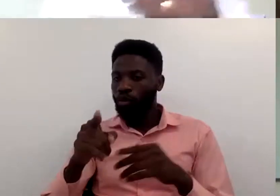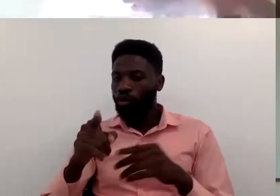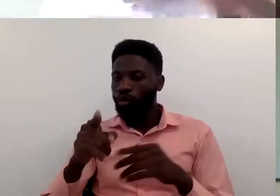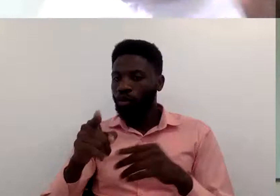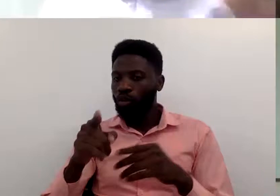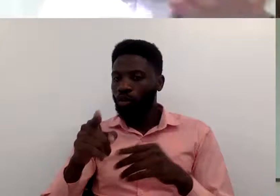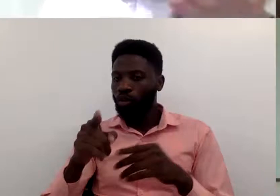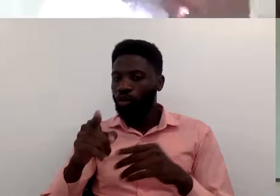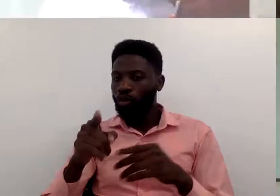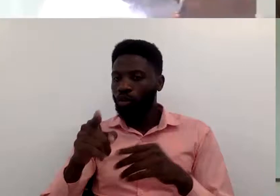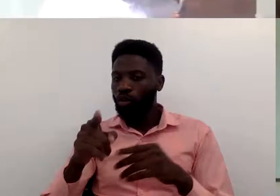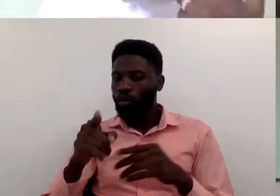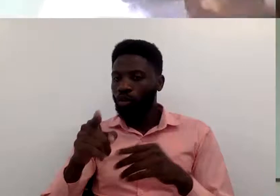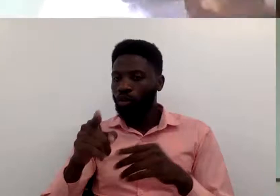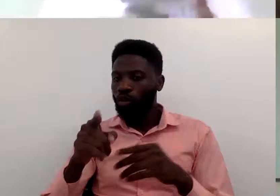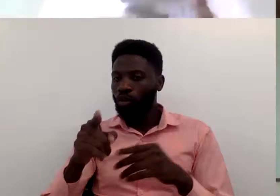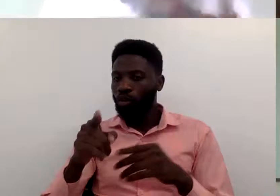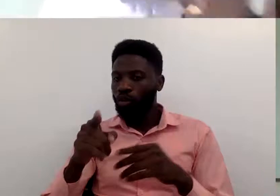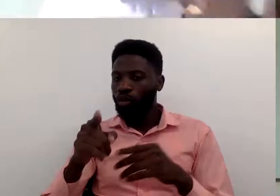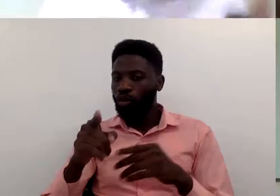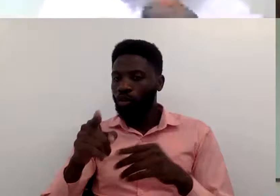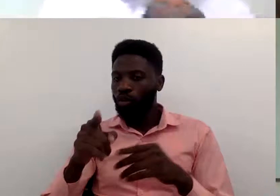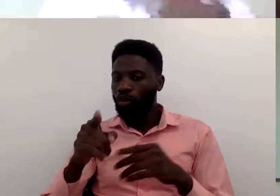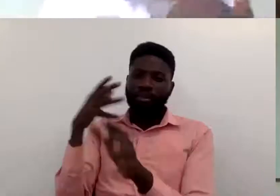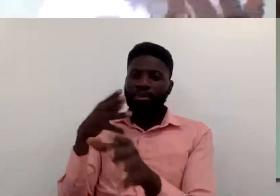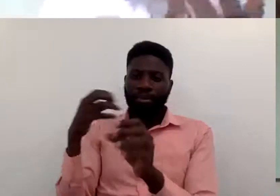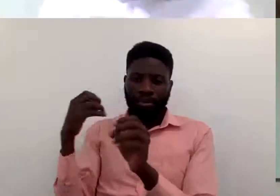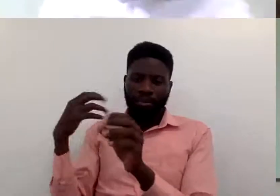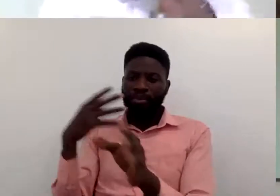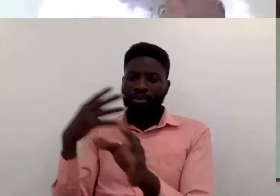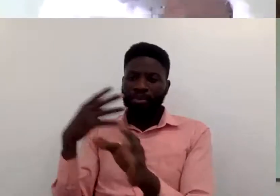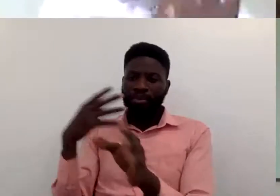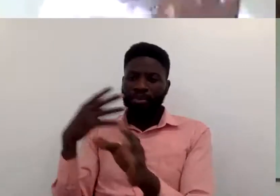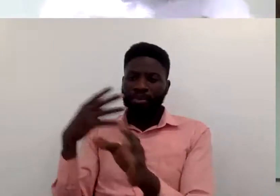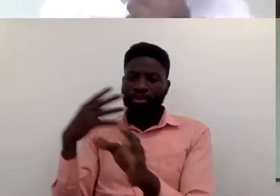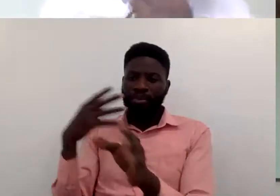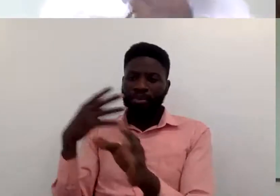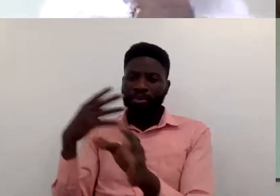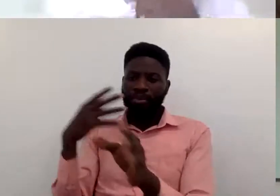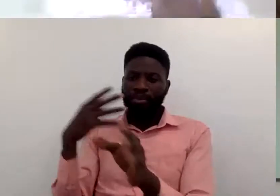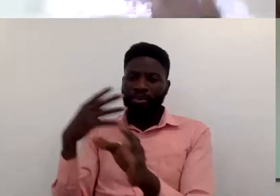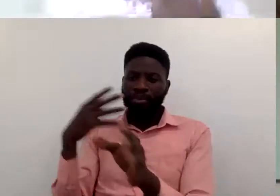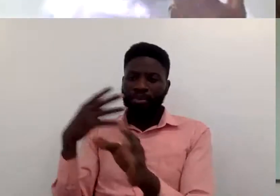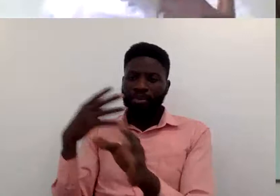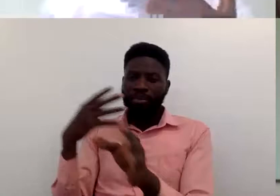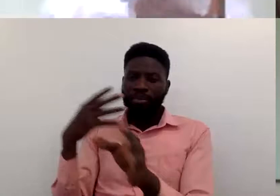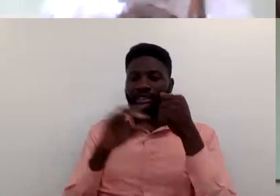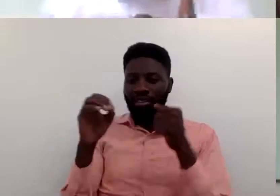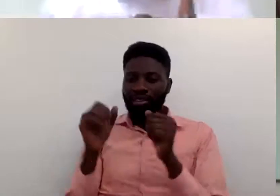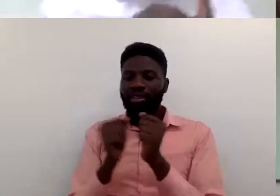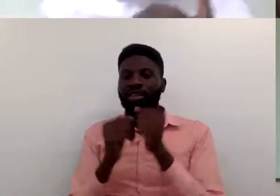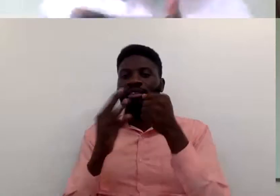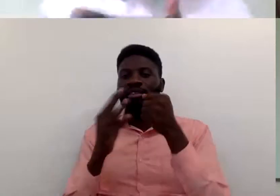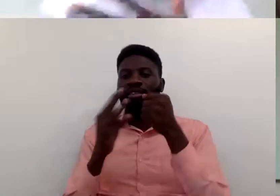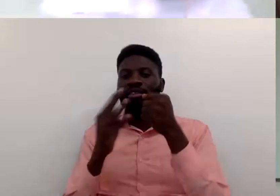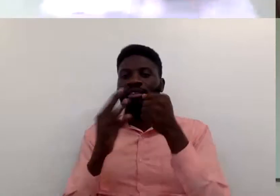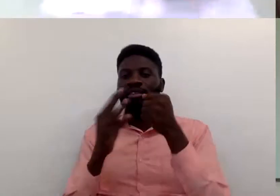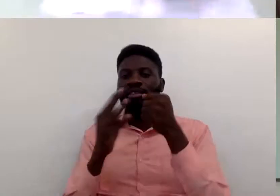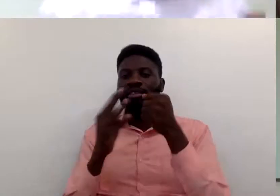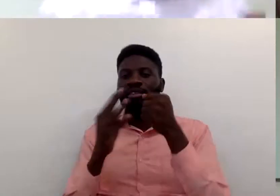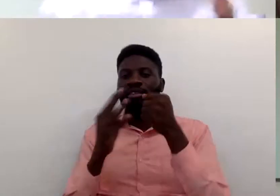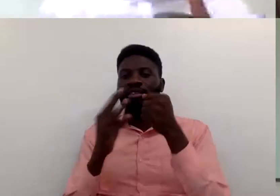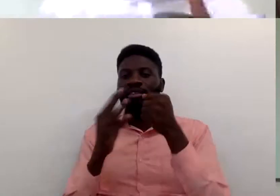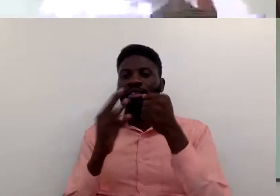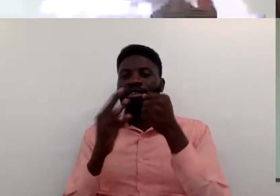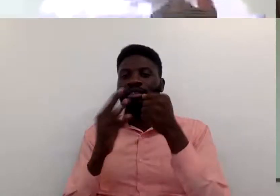to old time people who went to the universities in the 60s and early 70s, they will talk to you about BA